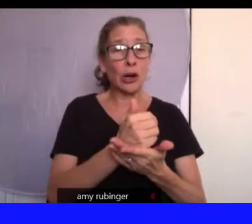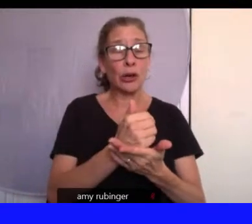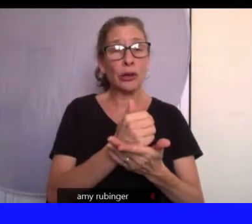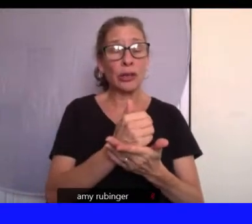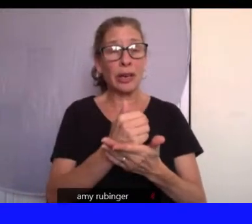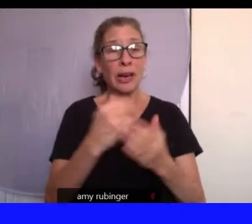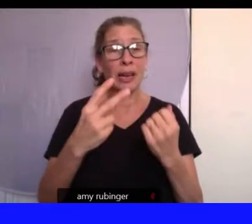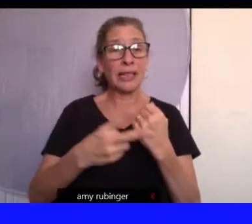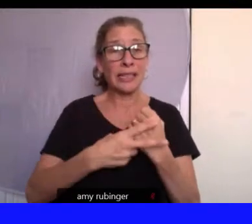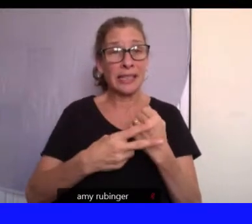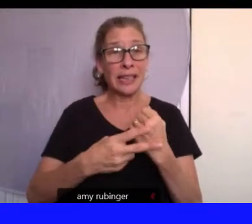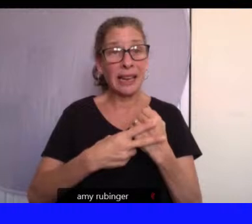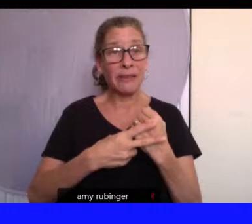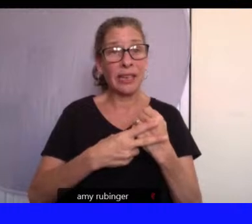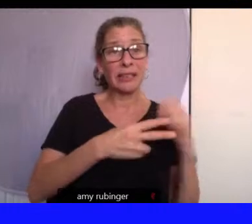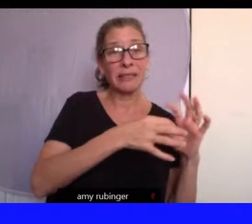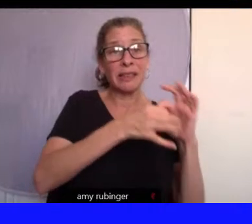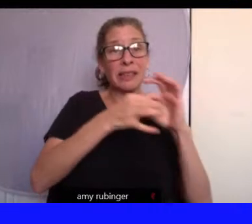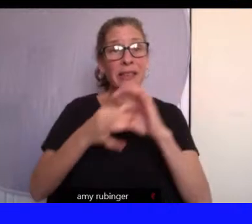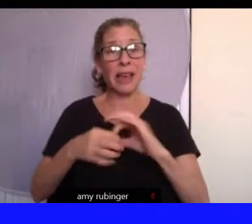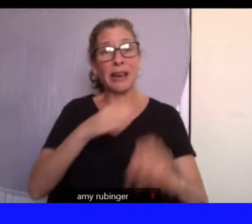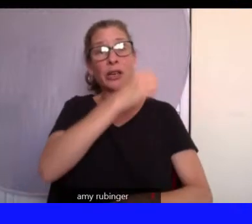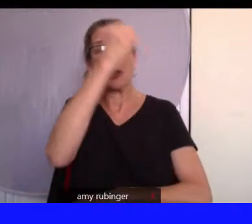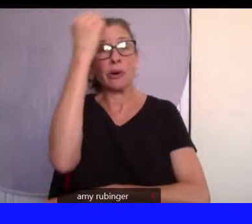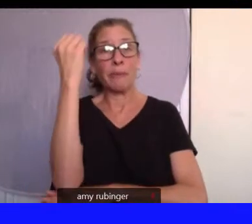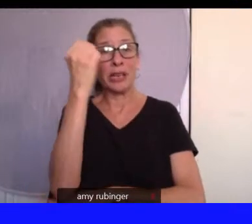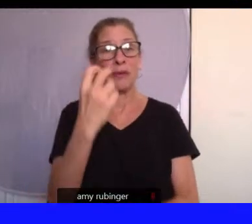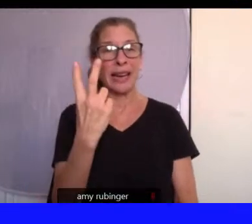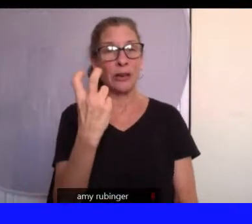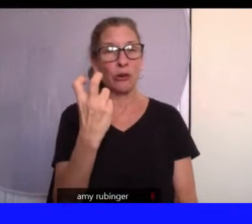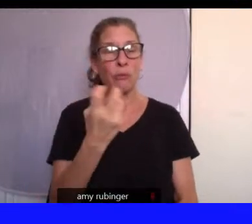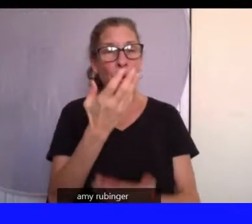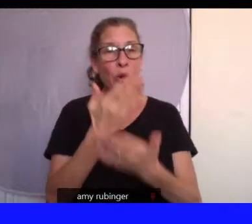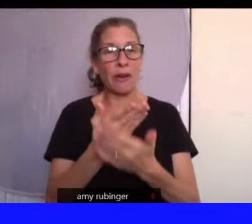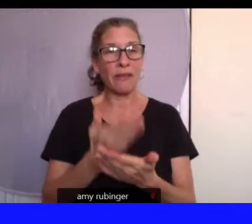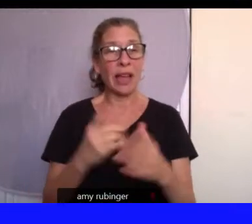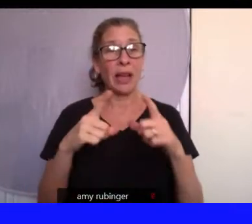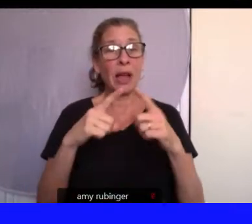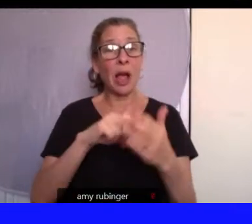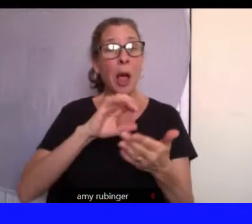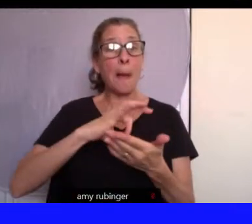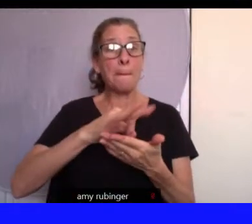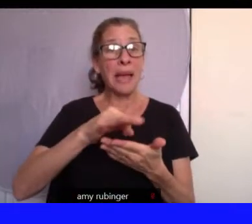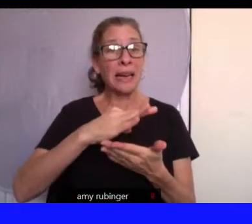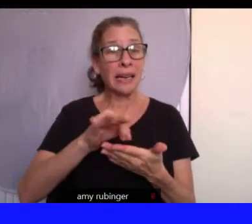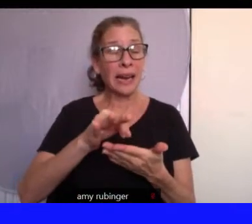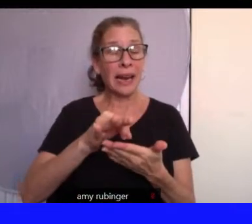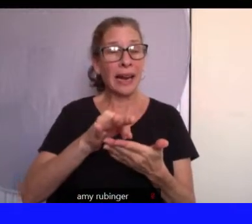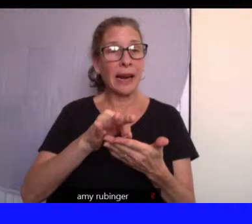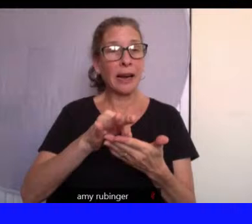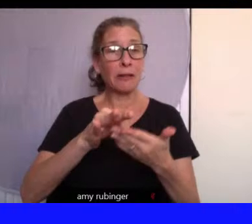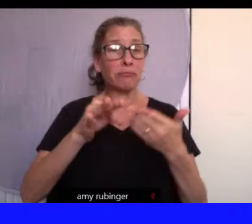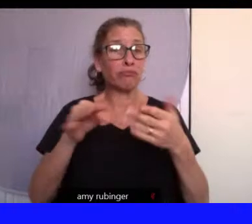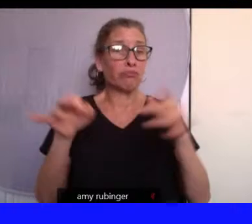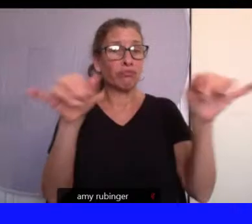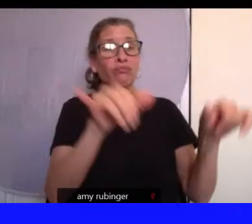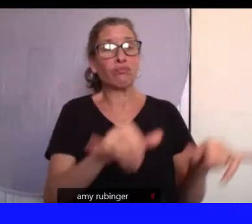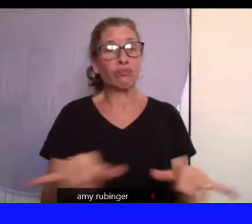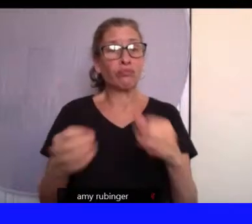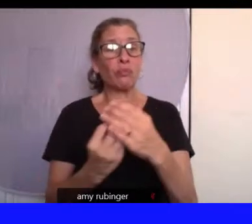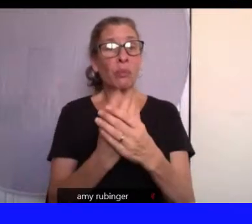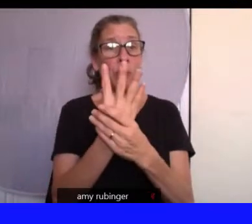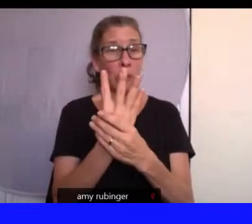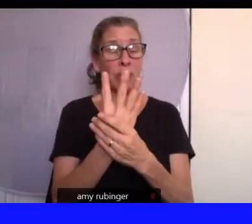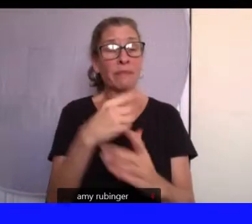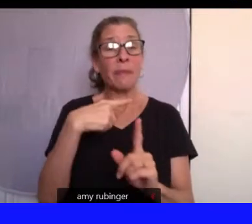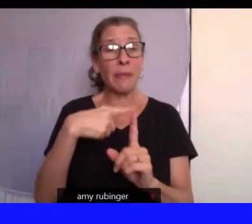3% per year, which in many ways is a reasonable number. You'd think many private systems and other ACOs